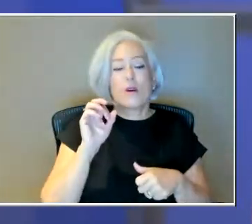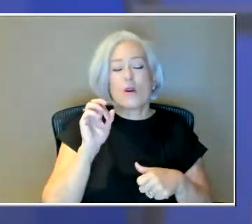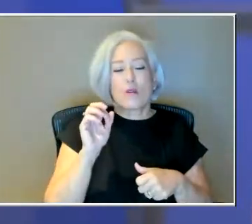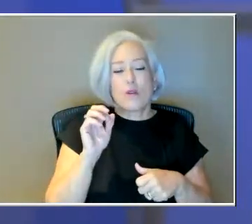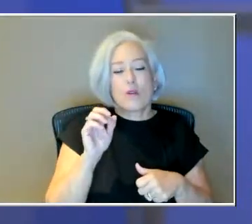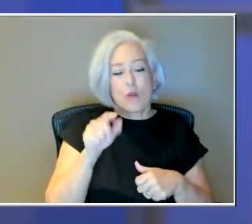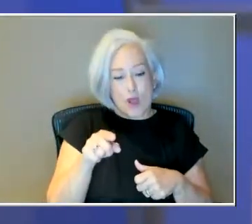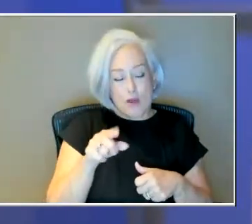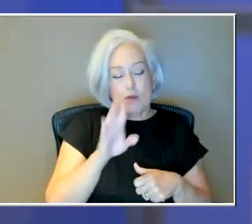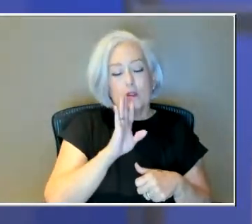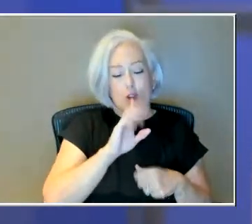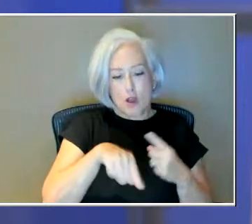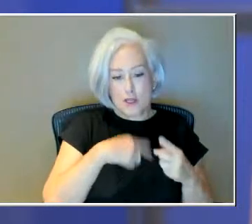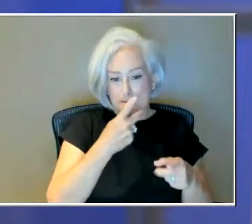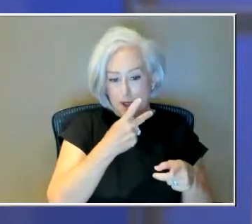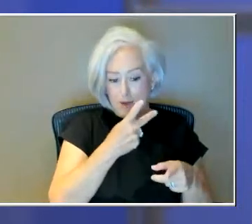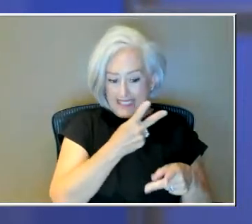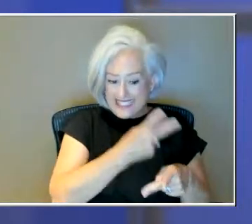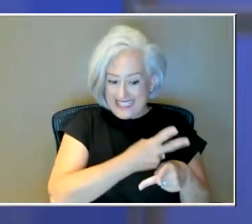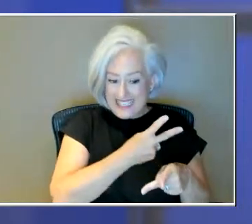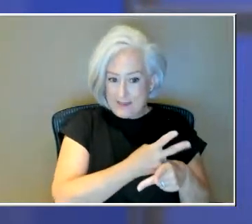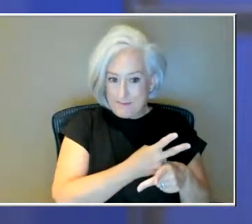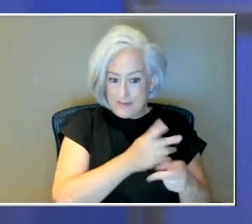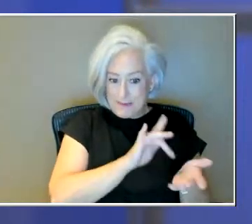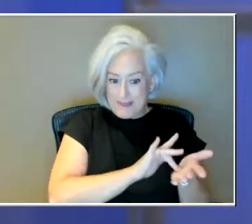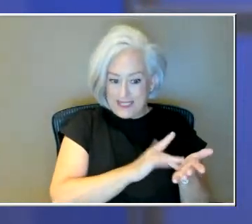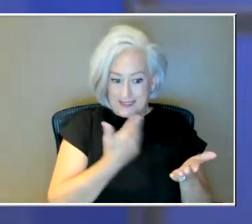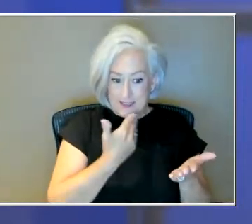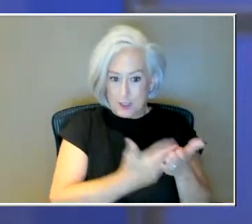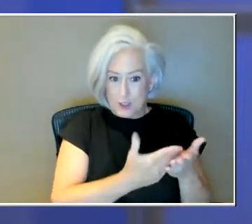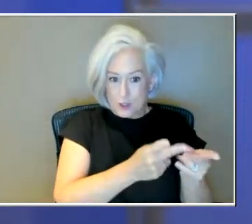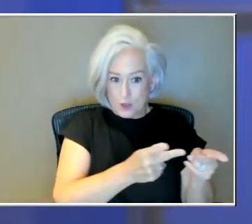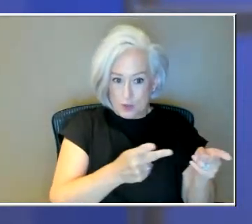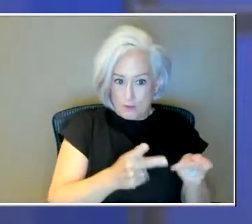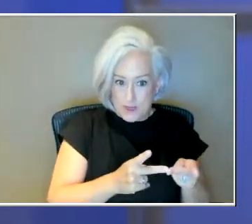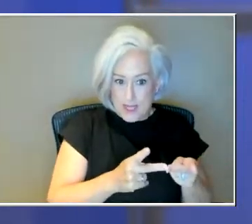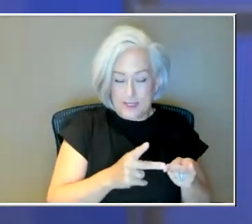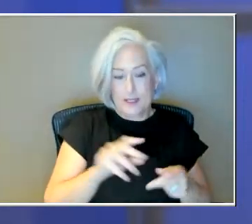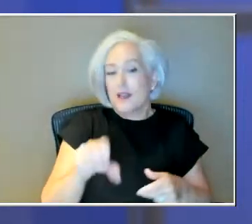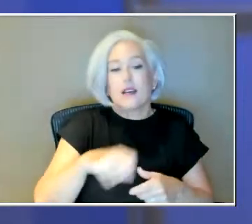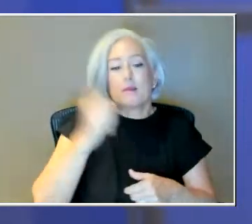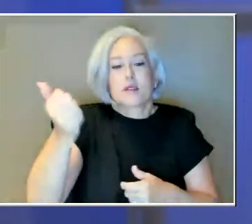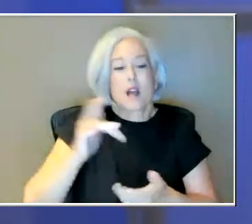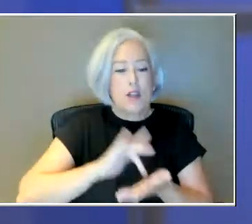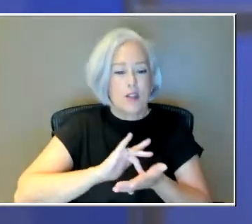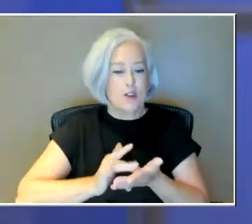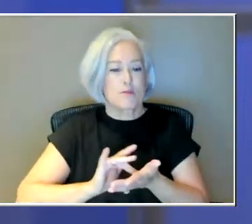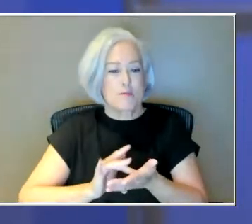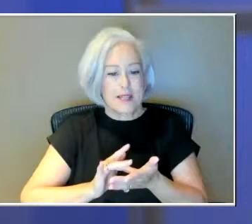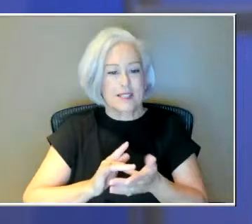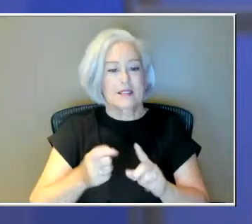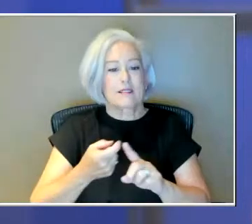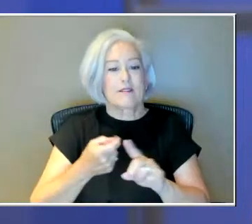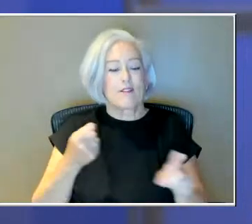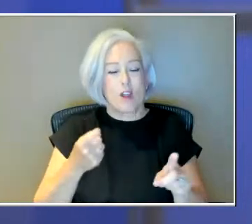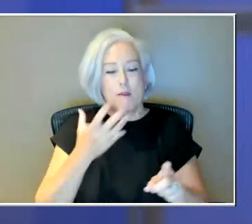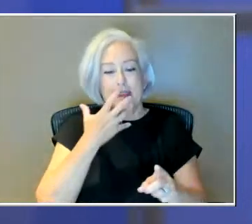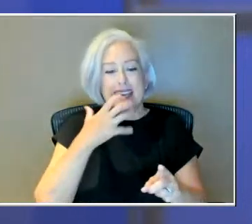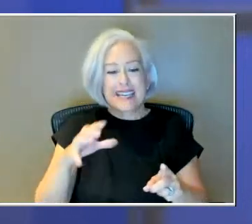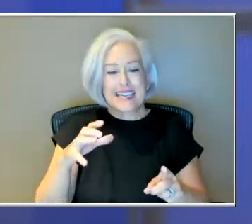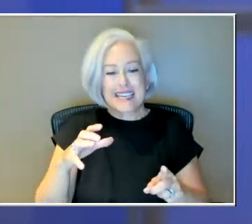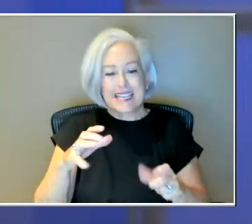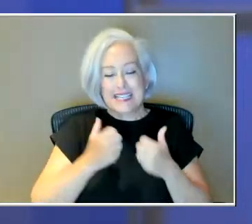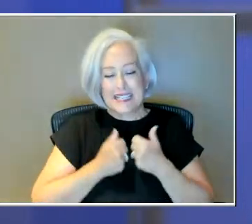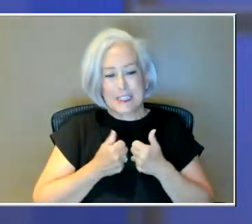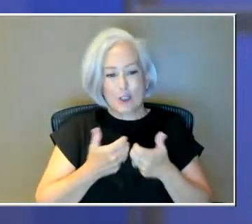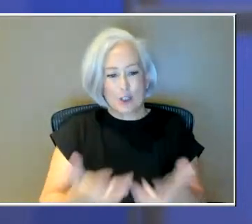as you mentioned, there's some that don't mix well for us and can make us more susceptible to the symptoms of heat exhaustion. Some of those are going to be our